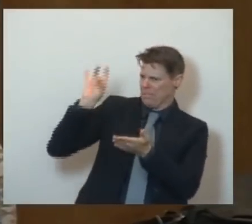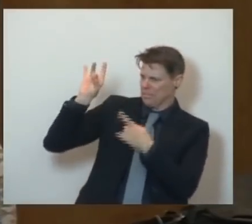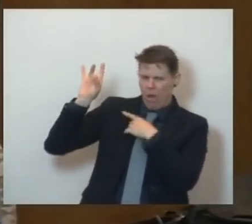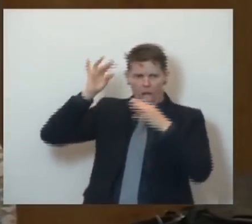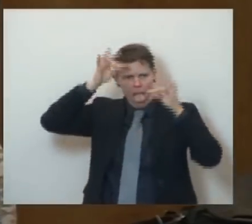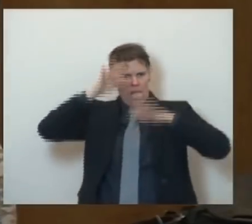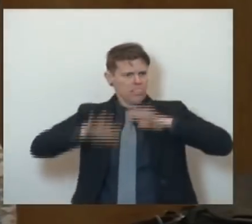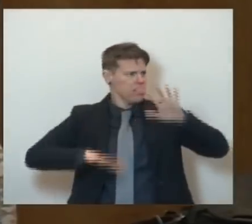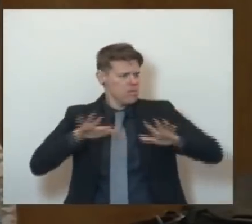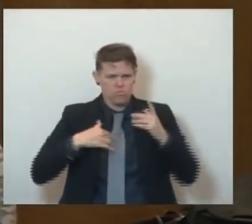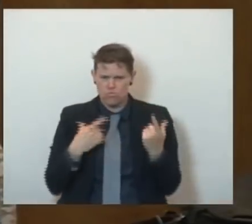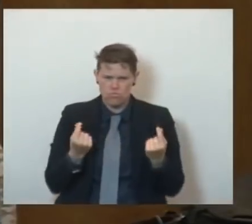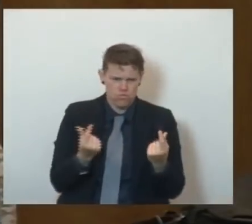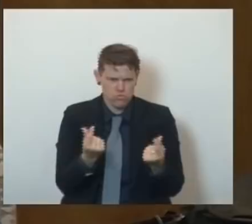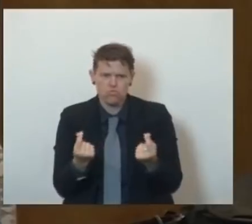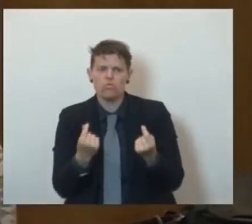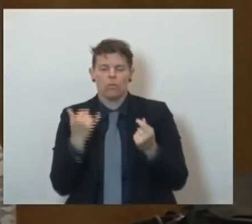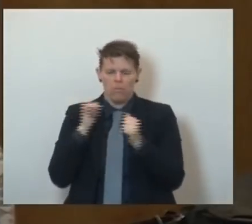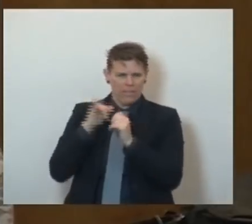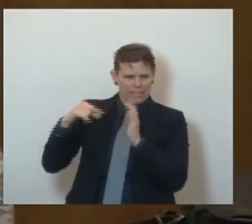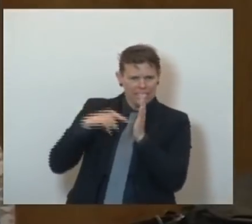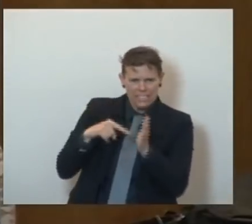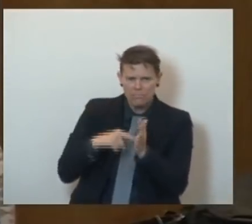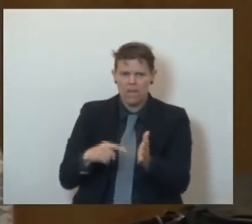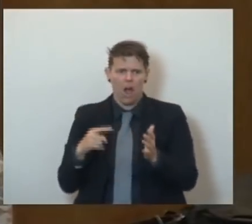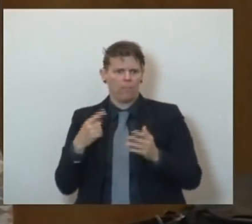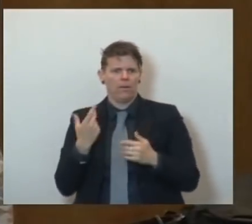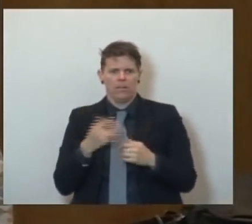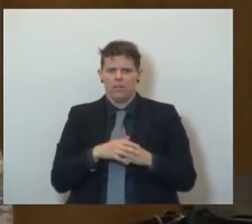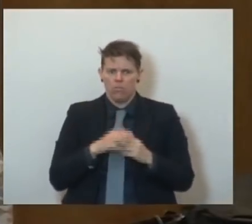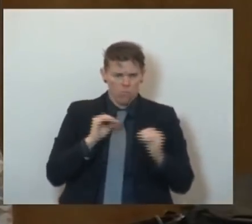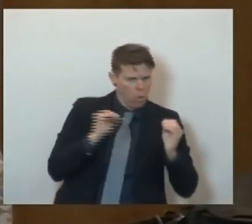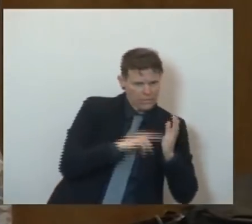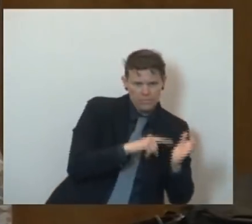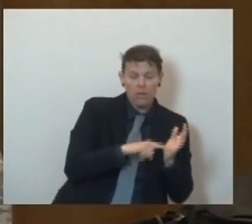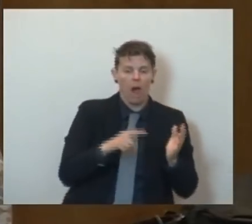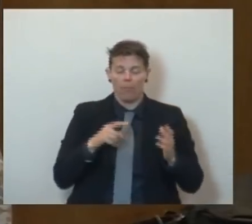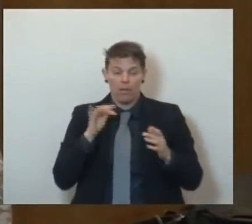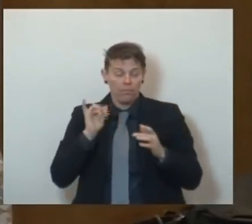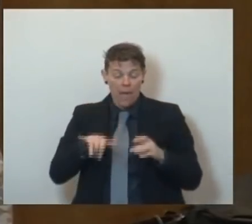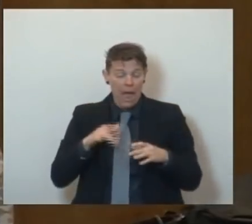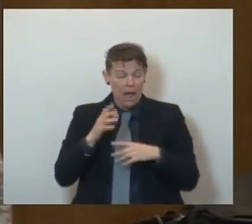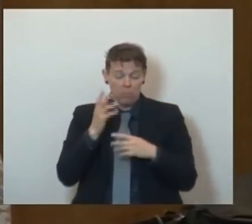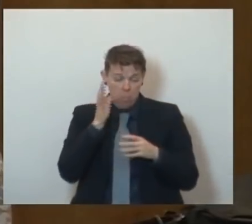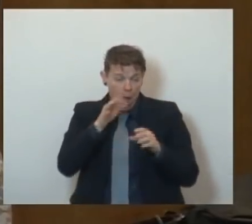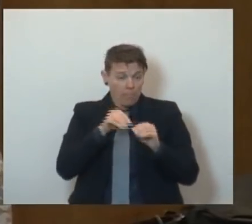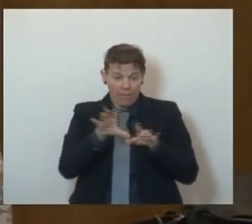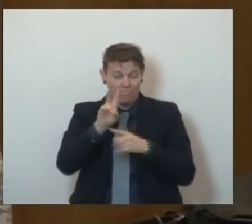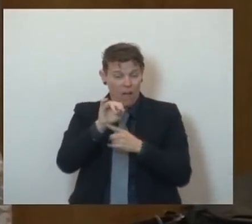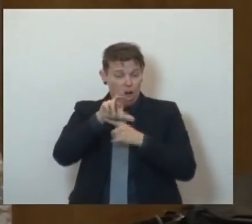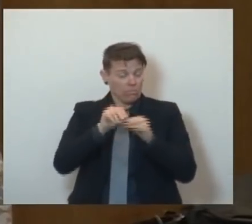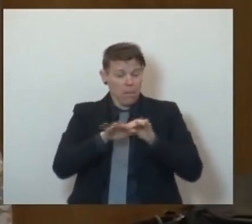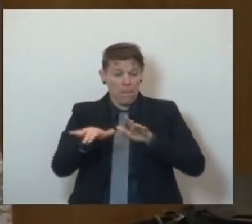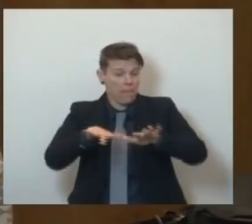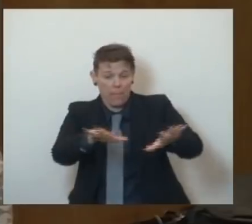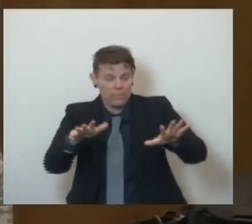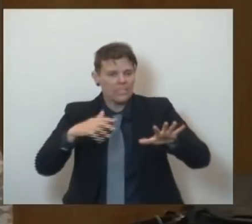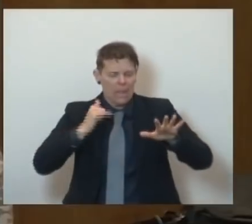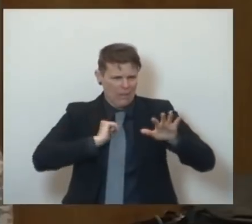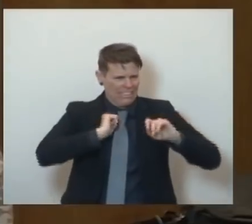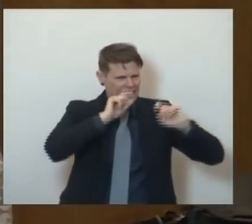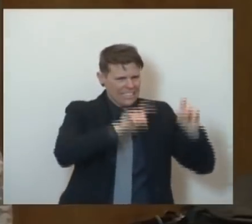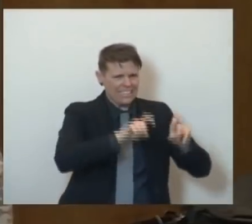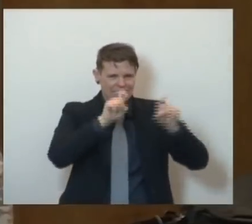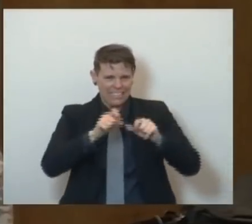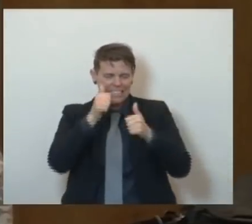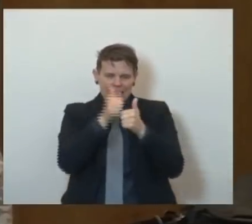asymptomatic spread can be, it's very difficult. I mean, you could literally test every worker and